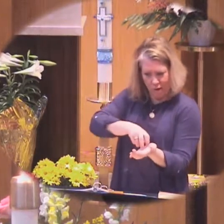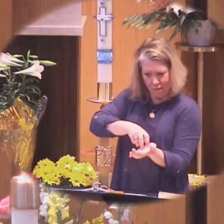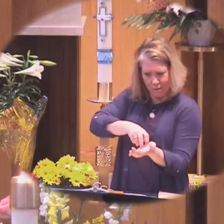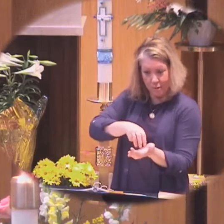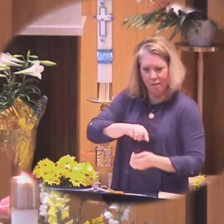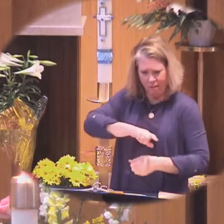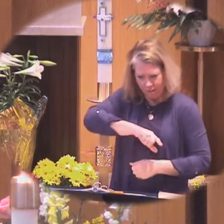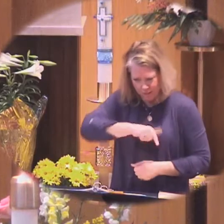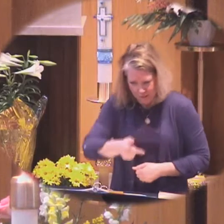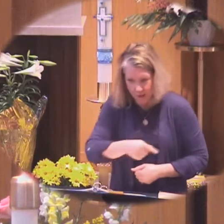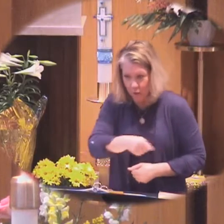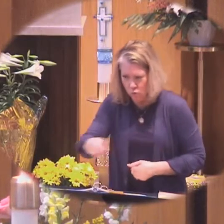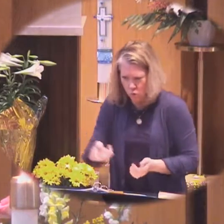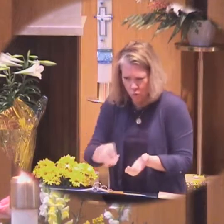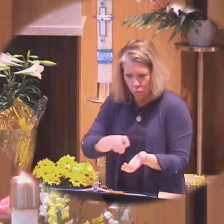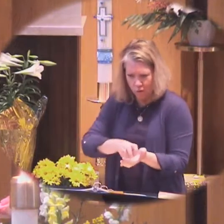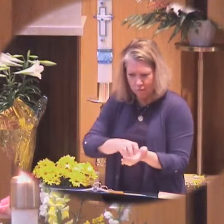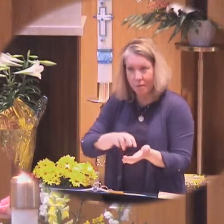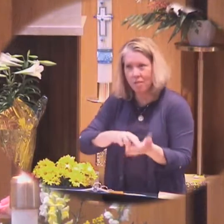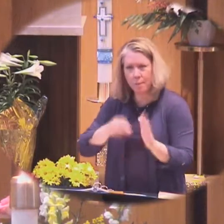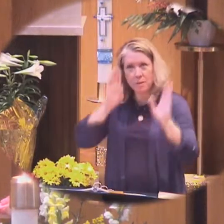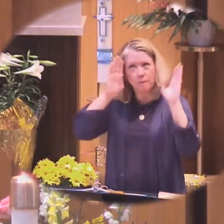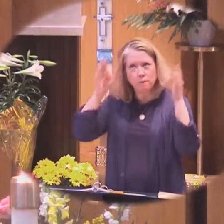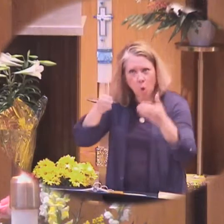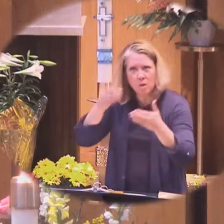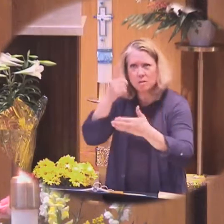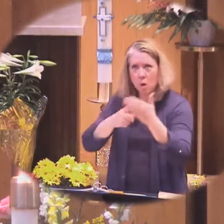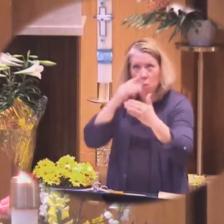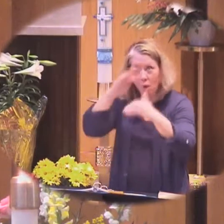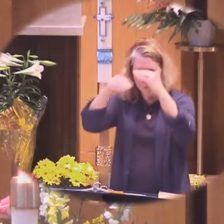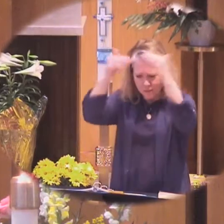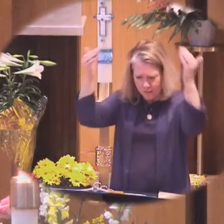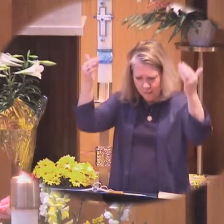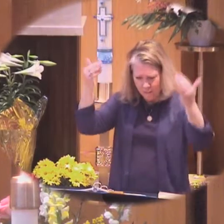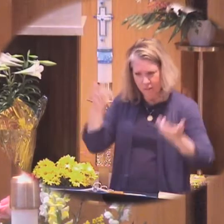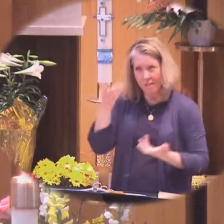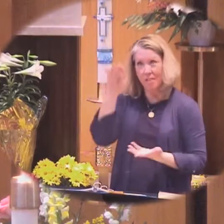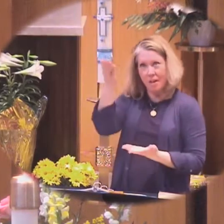above, where Christ is seated at the right hand of God.